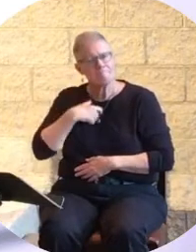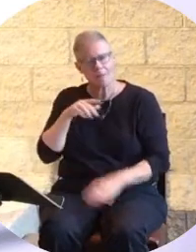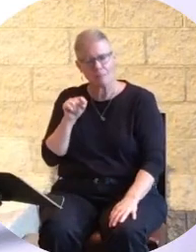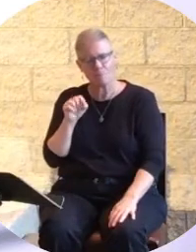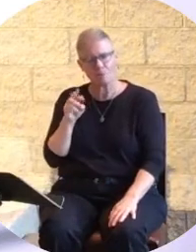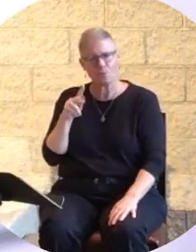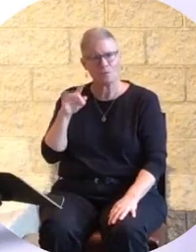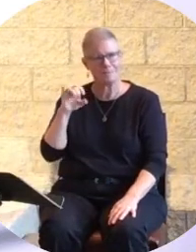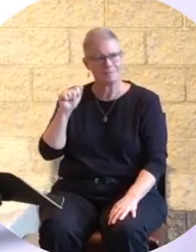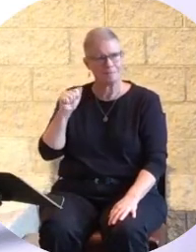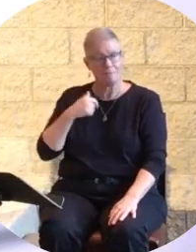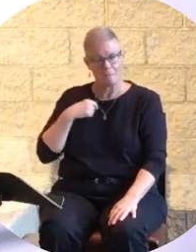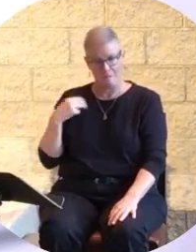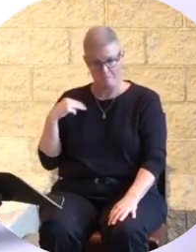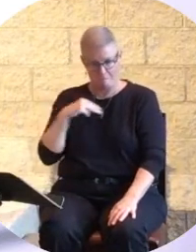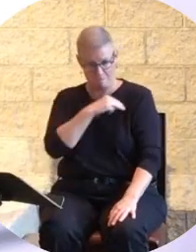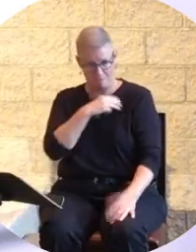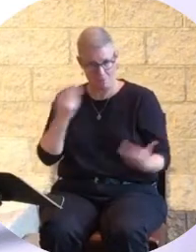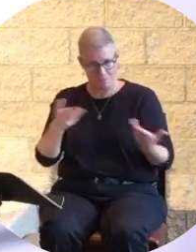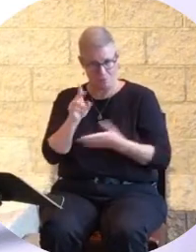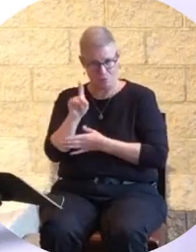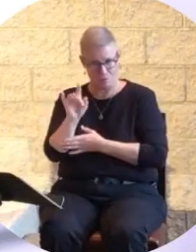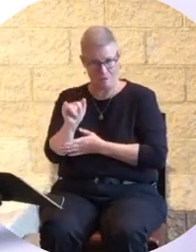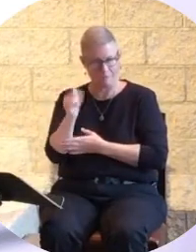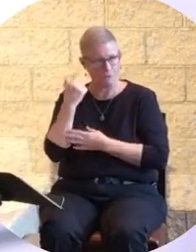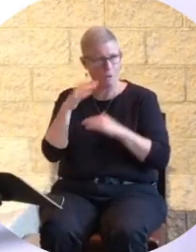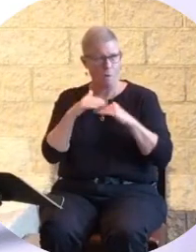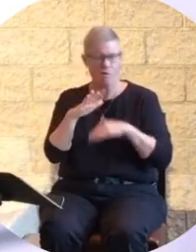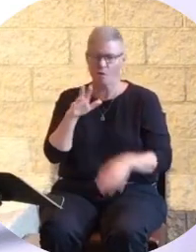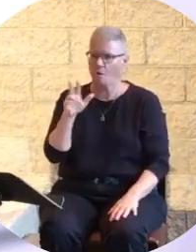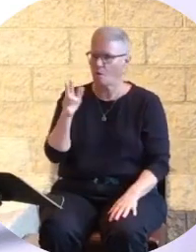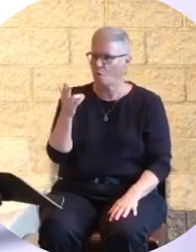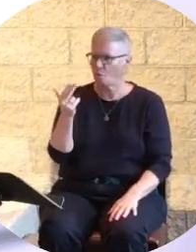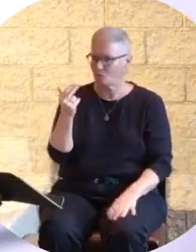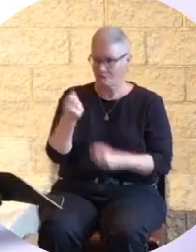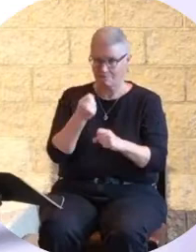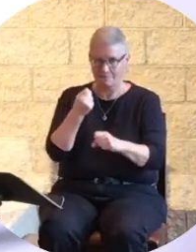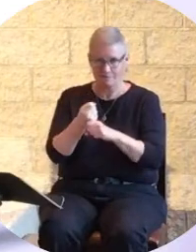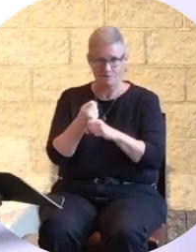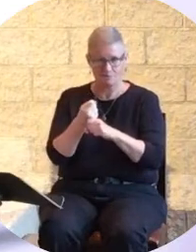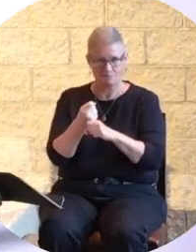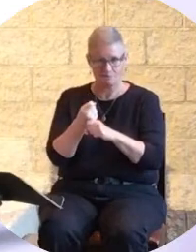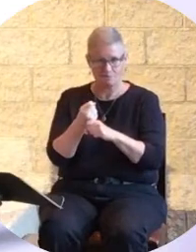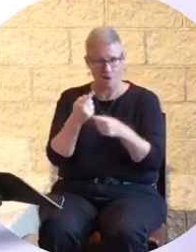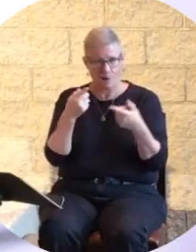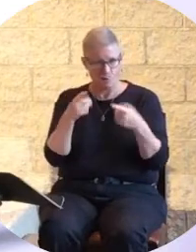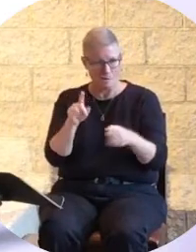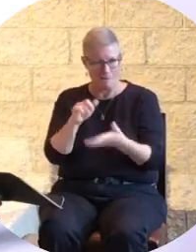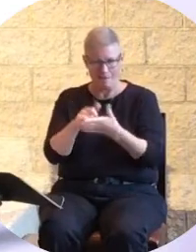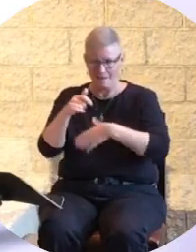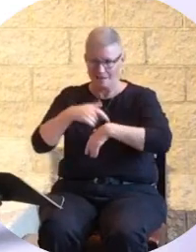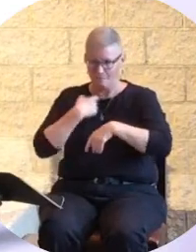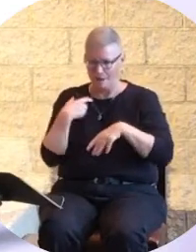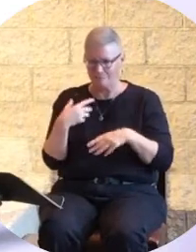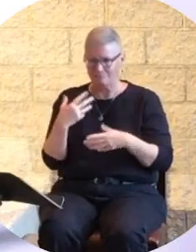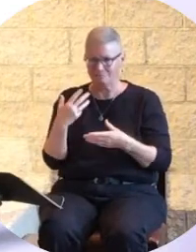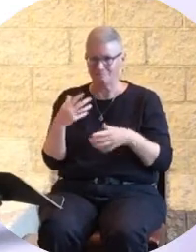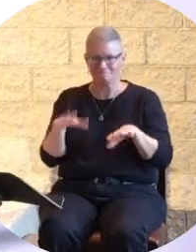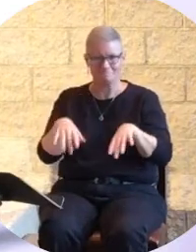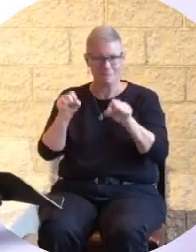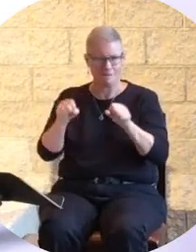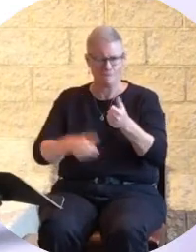for over 13 years now, and I think in that time, I've probably taken most of the prosperity classes offered through